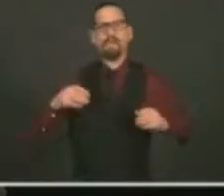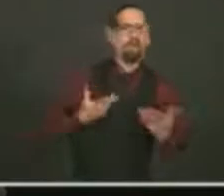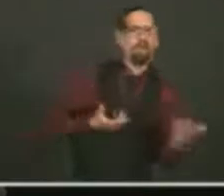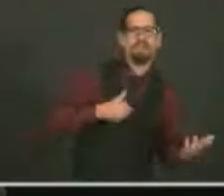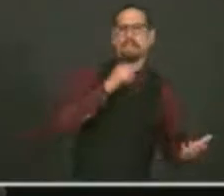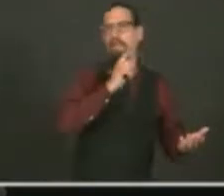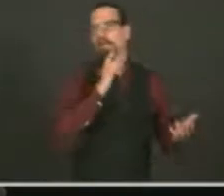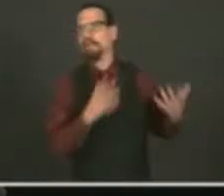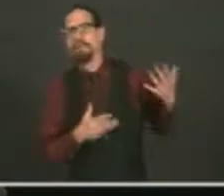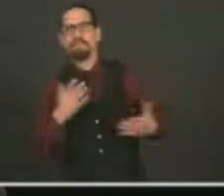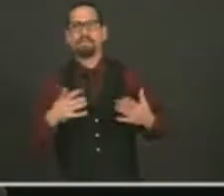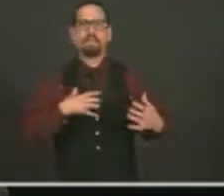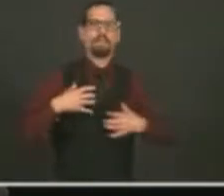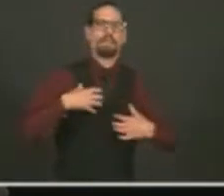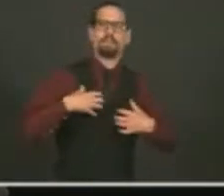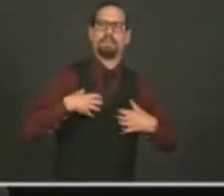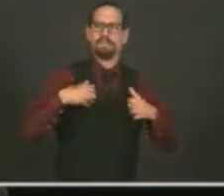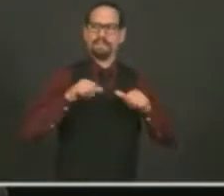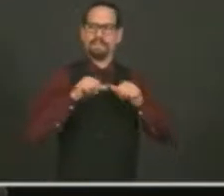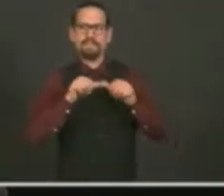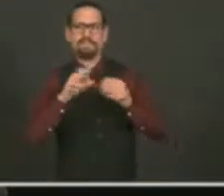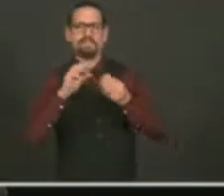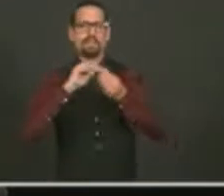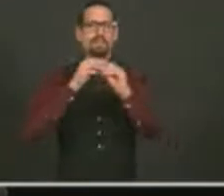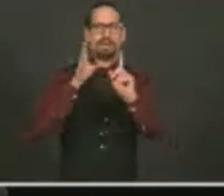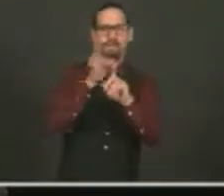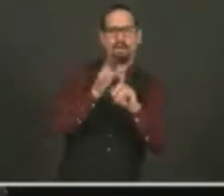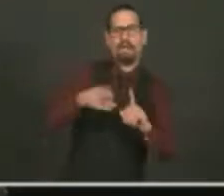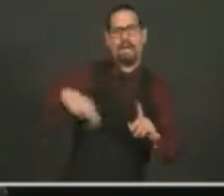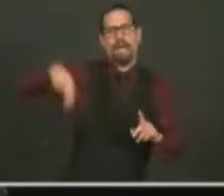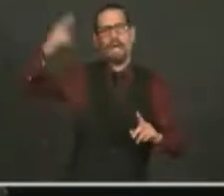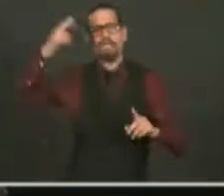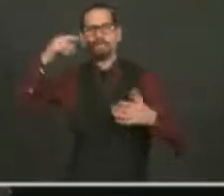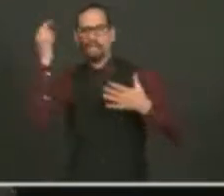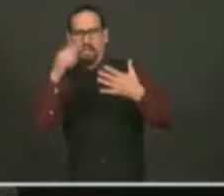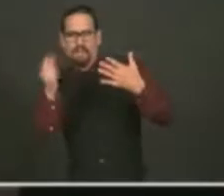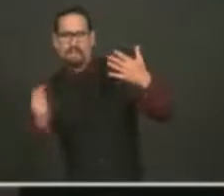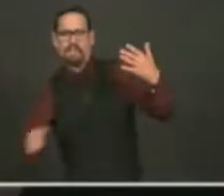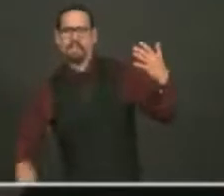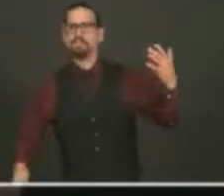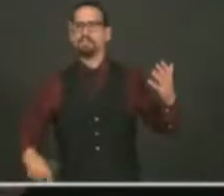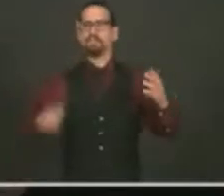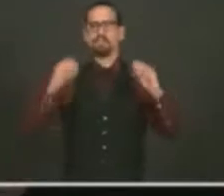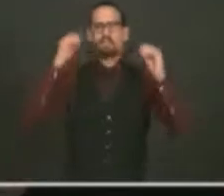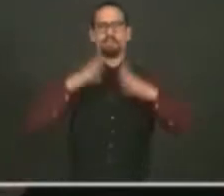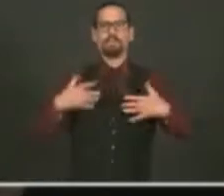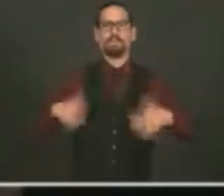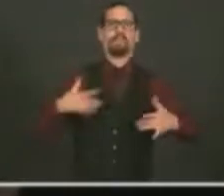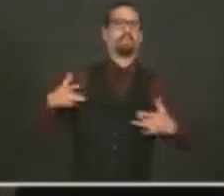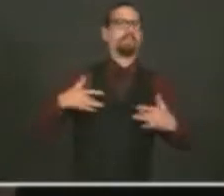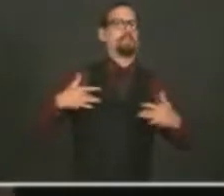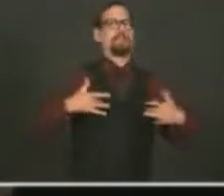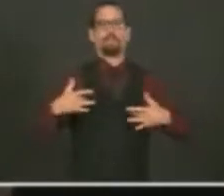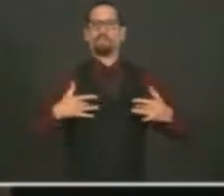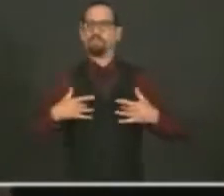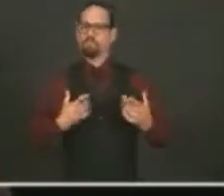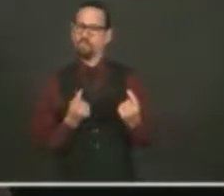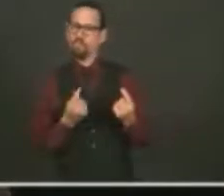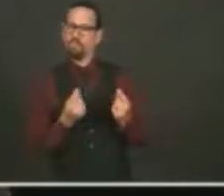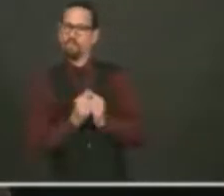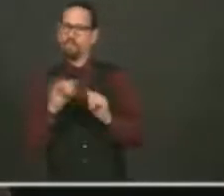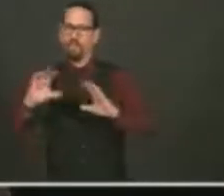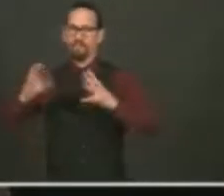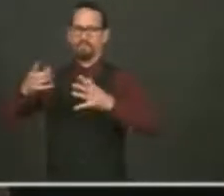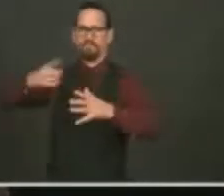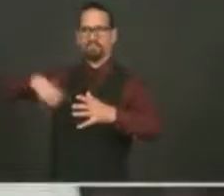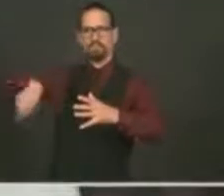cases in schools, hundreds of cases in schools, cases in more than 100 schools as a problem. Yeah. Why don't you see it